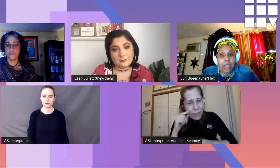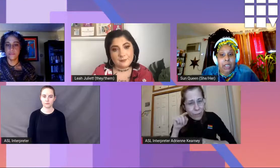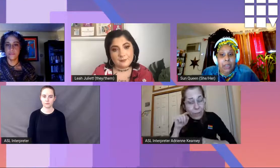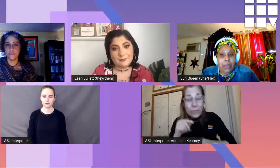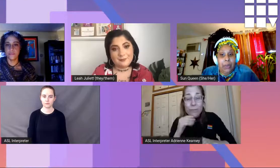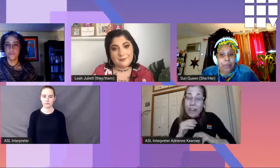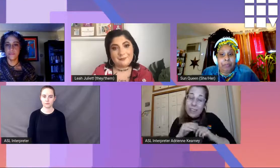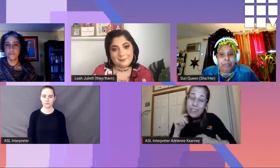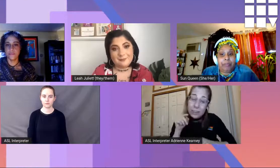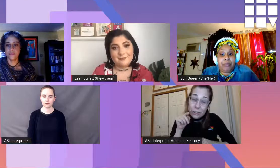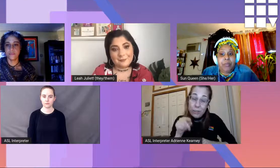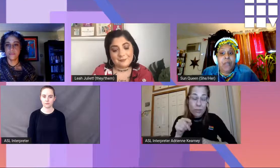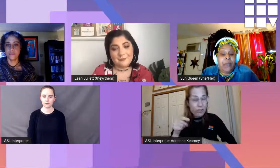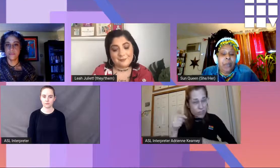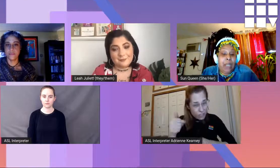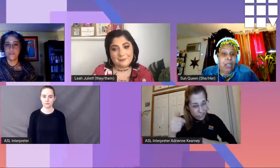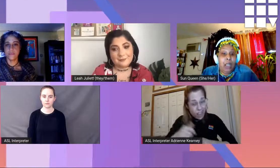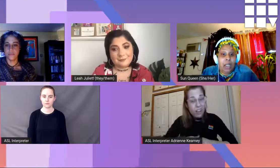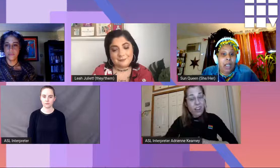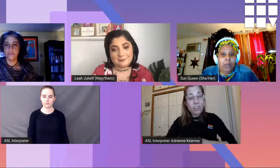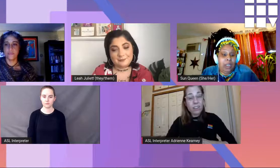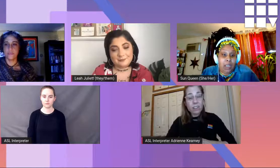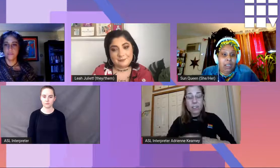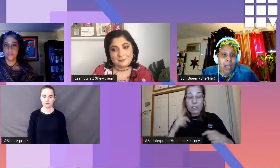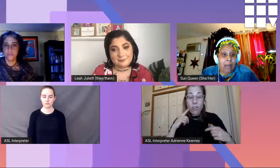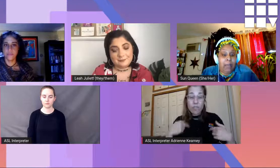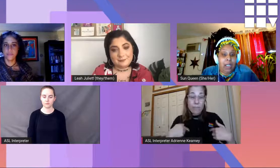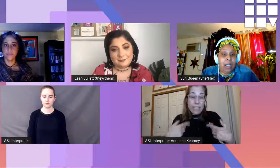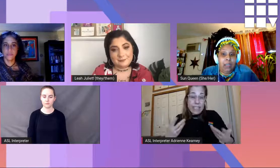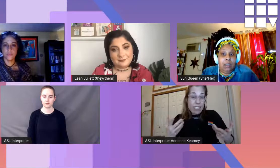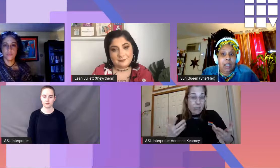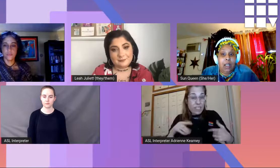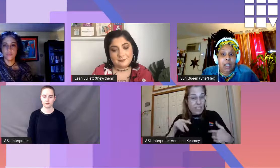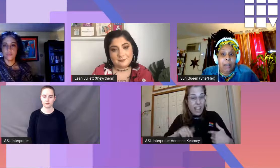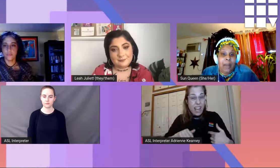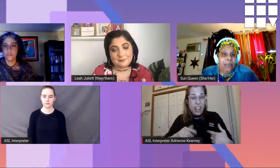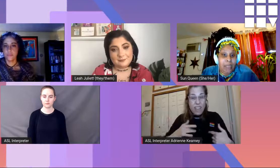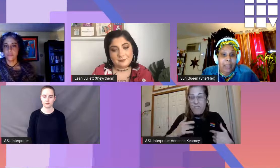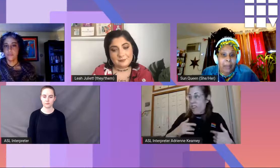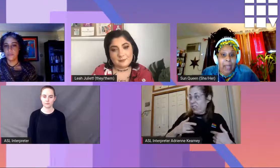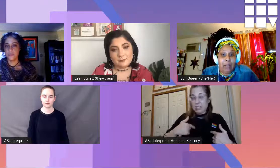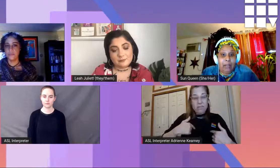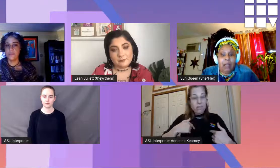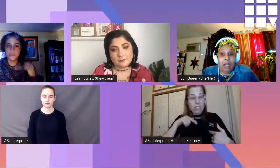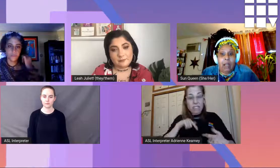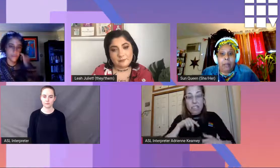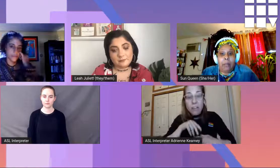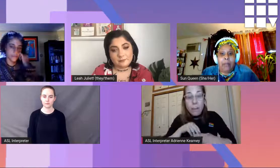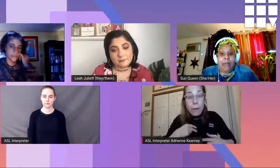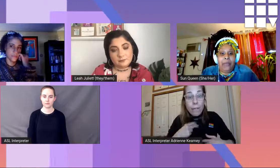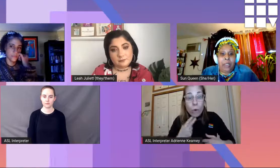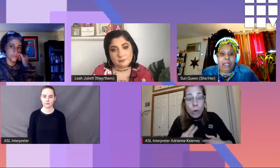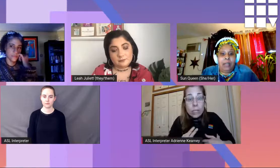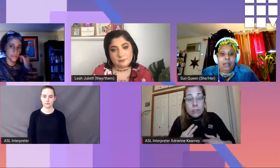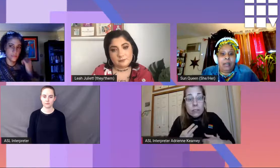yourself? And so for me, it was just that, because my voice matters.